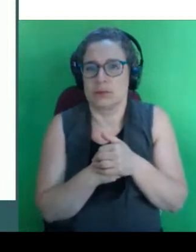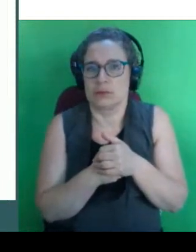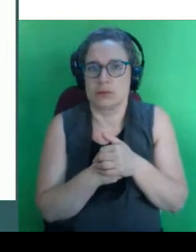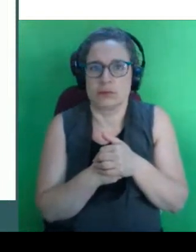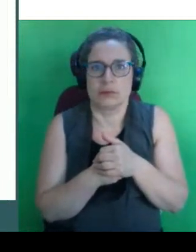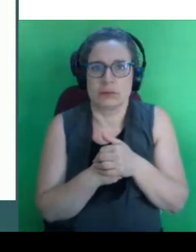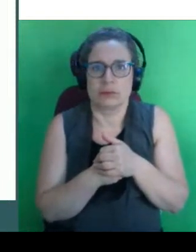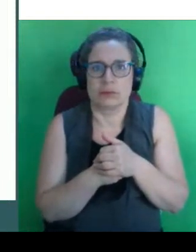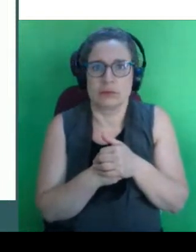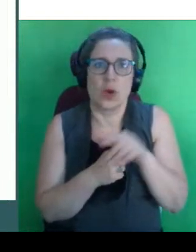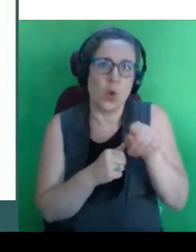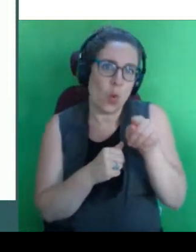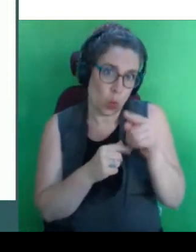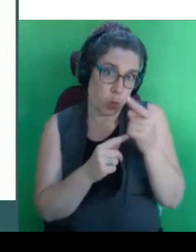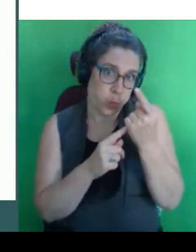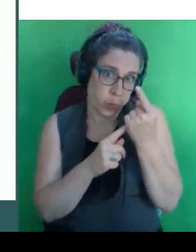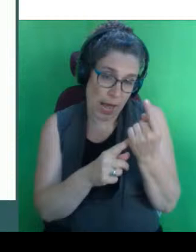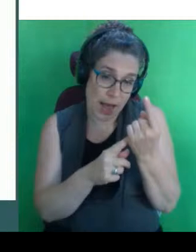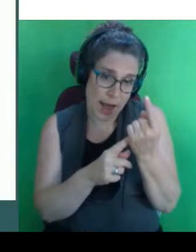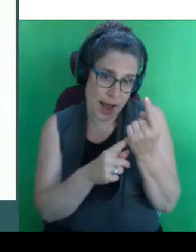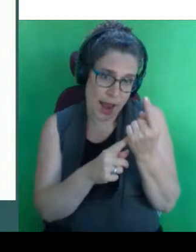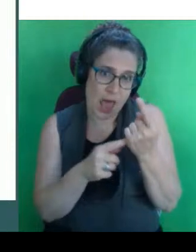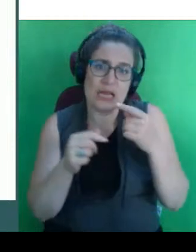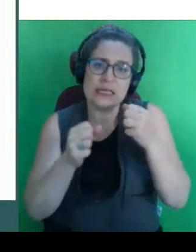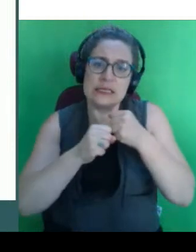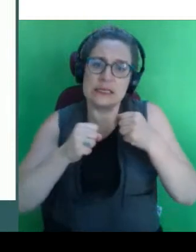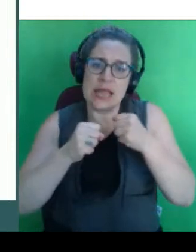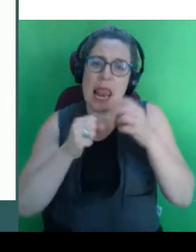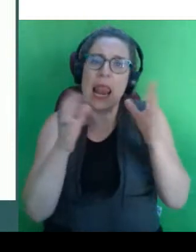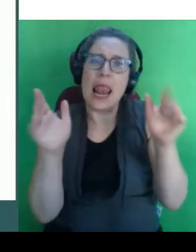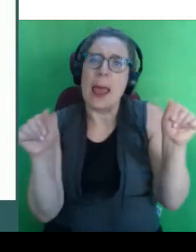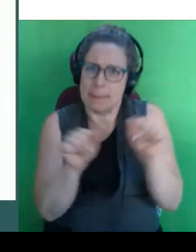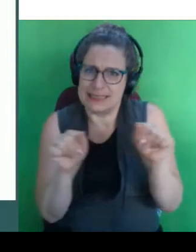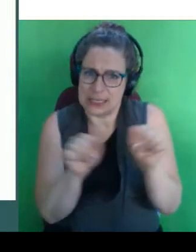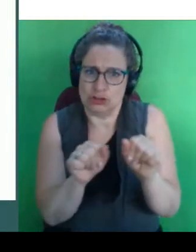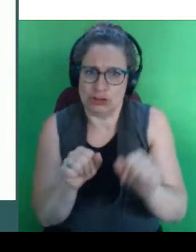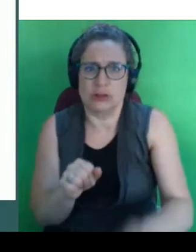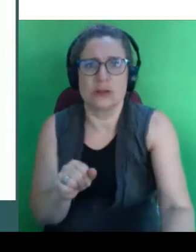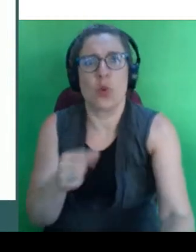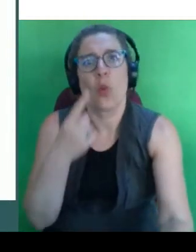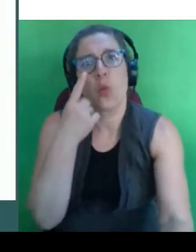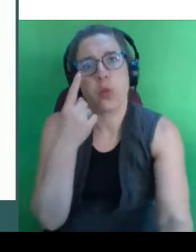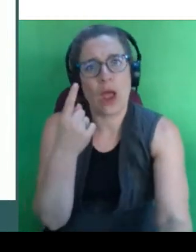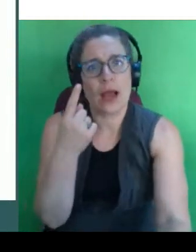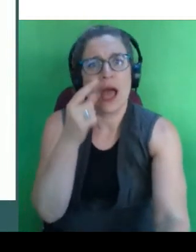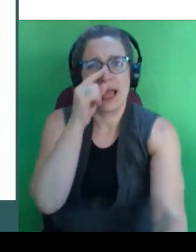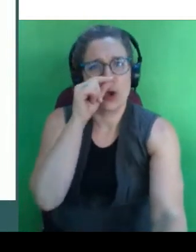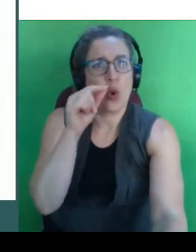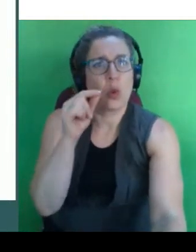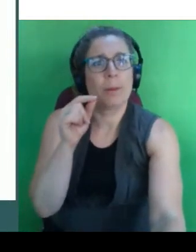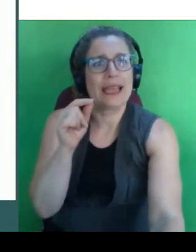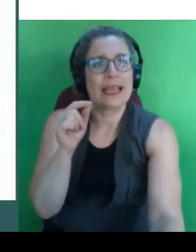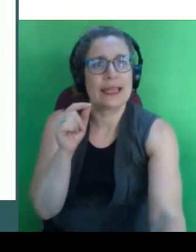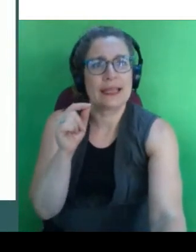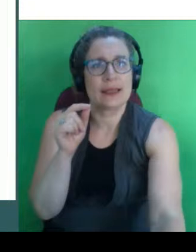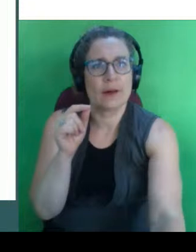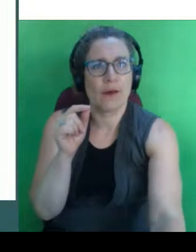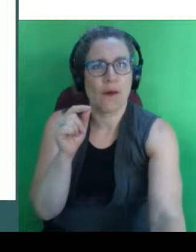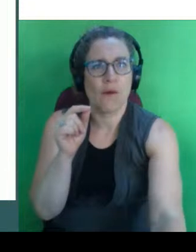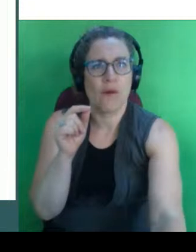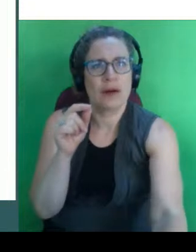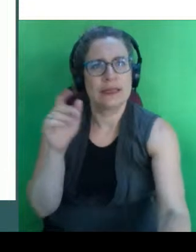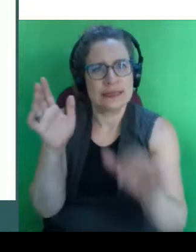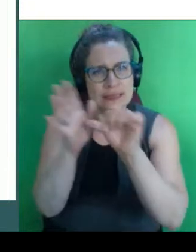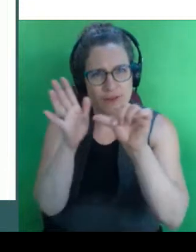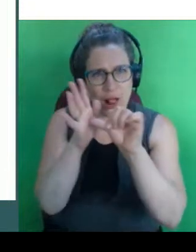One is that it can be difficult to, in some cases,